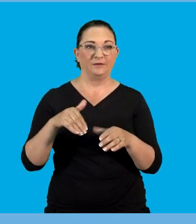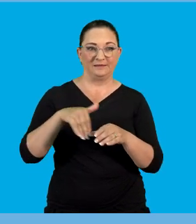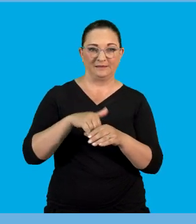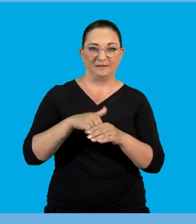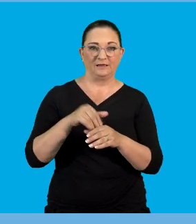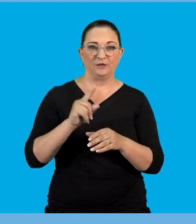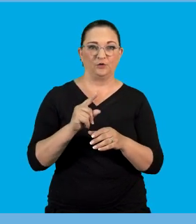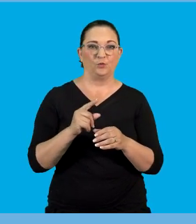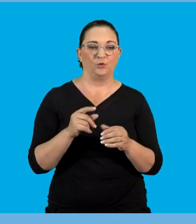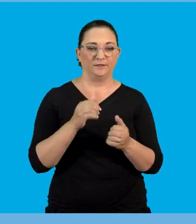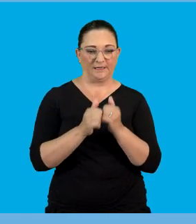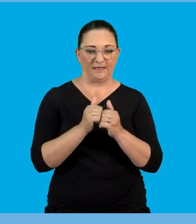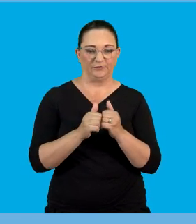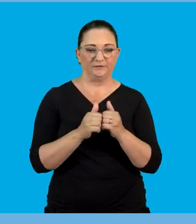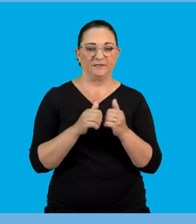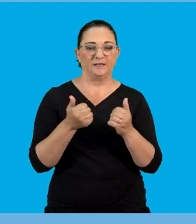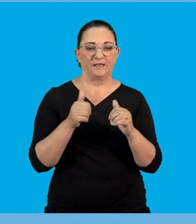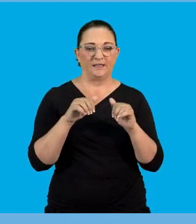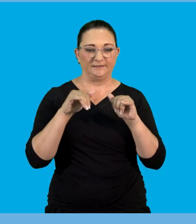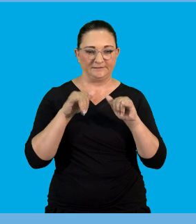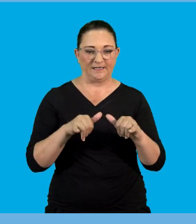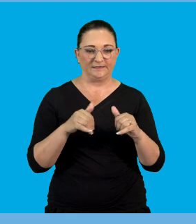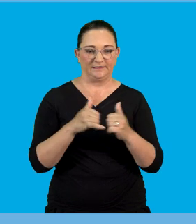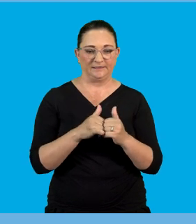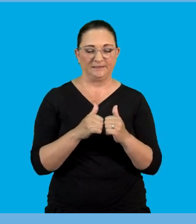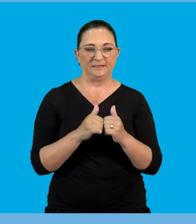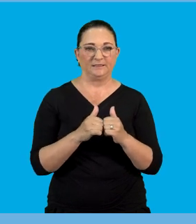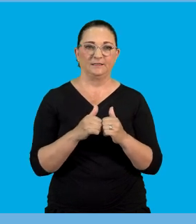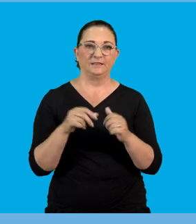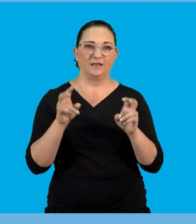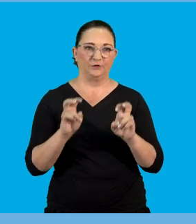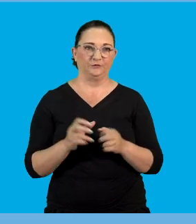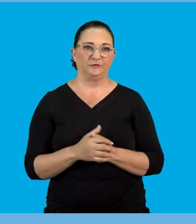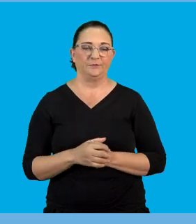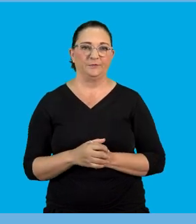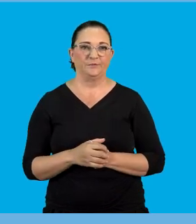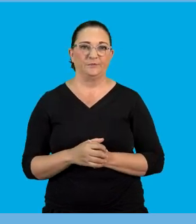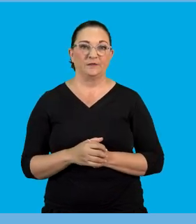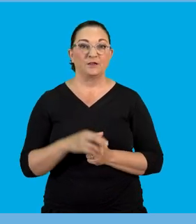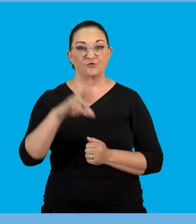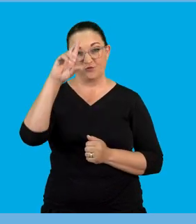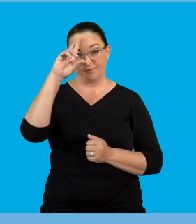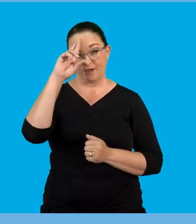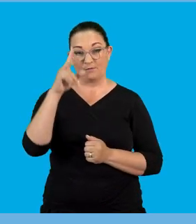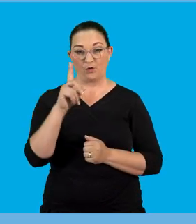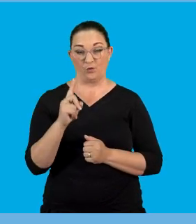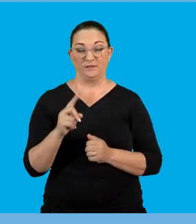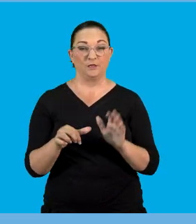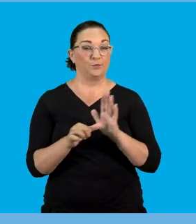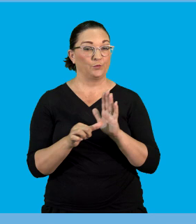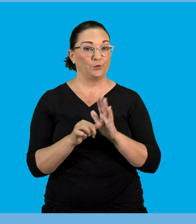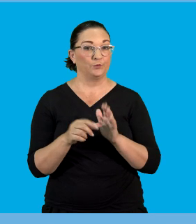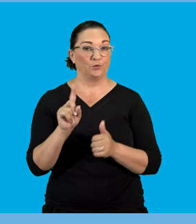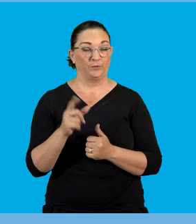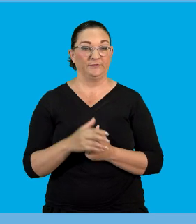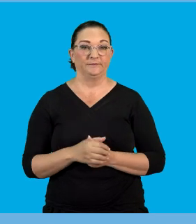static electricity and friction. Now, what I then need you to remember, what's important for you to take away from this